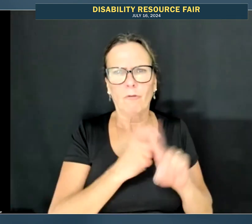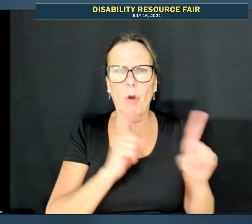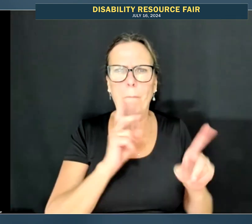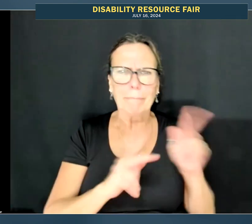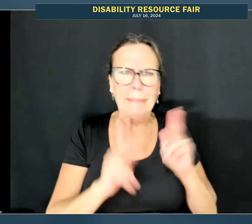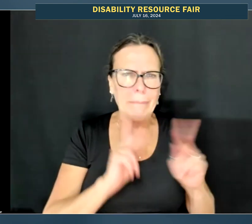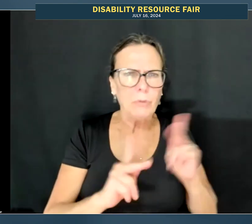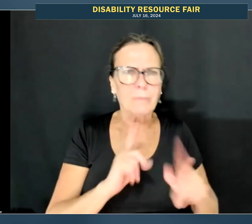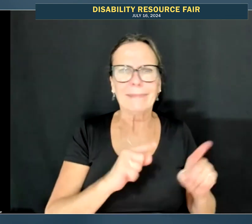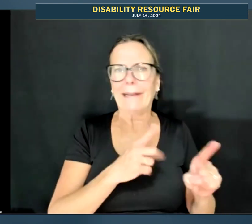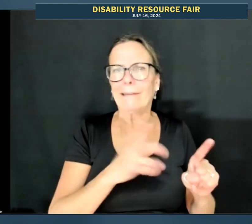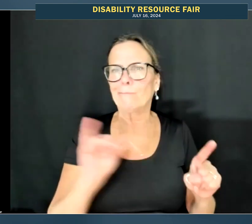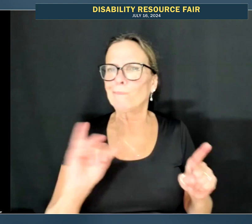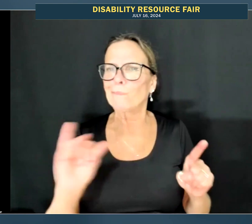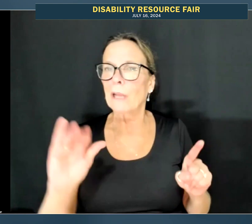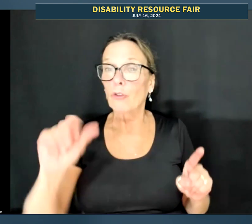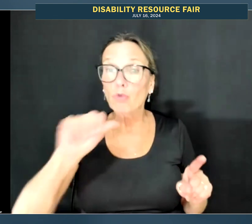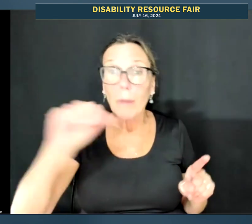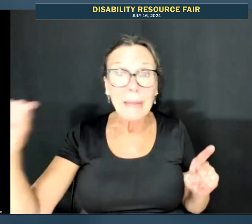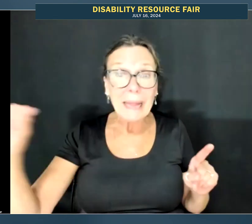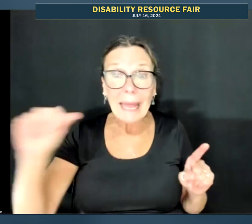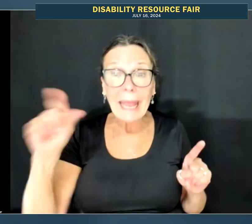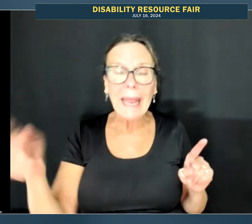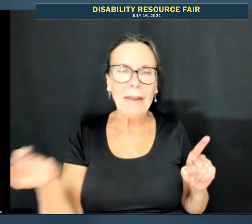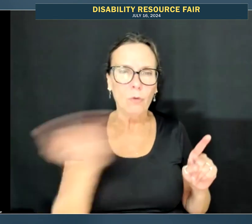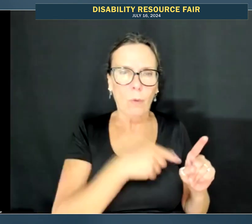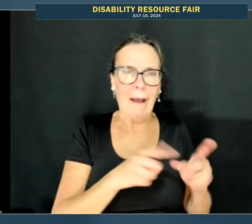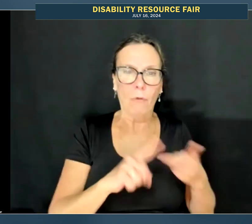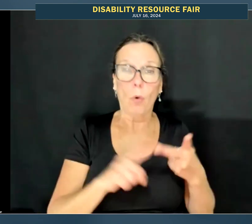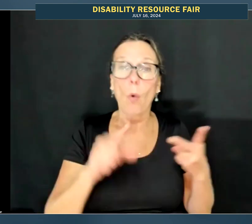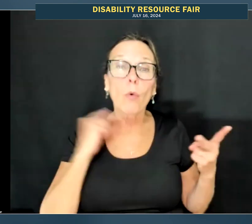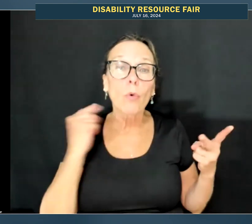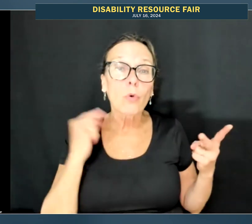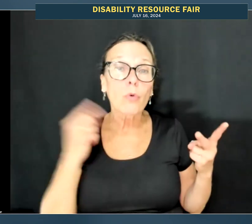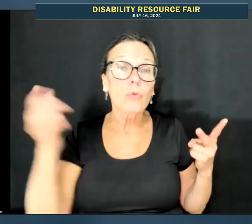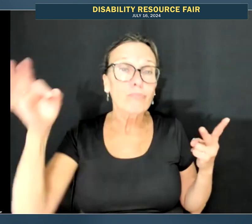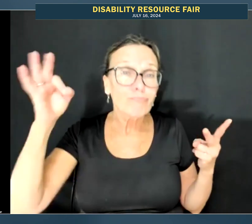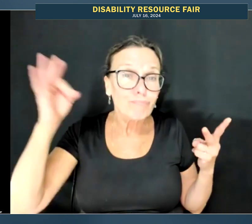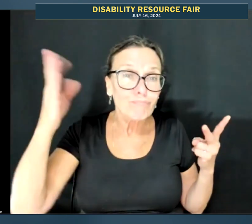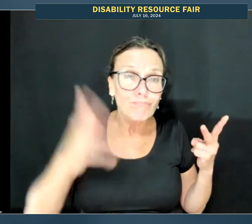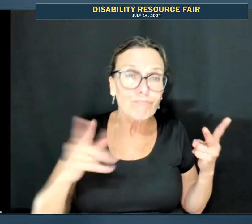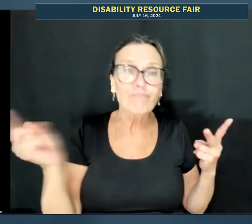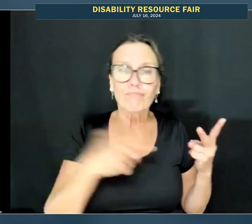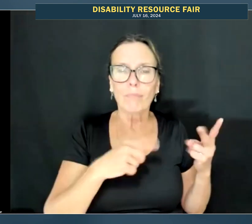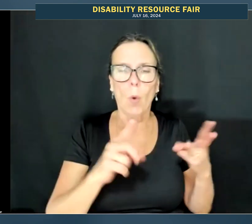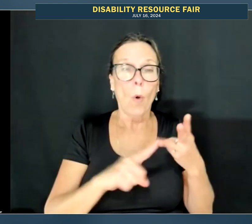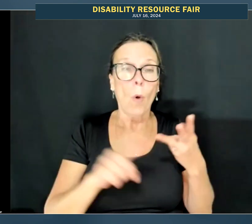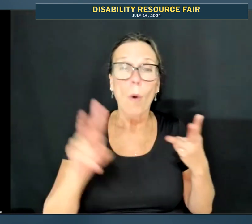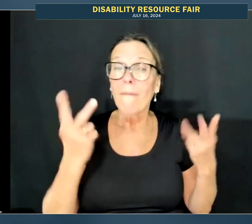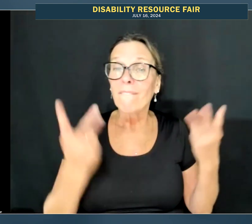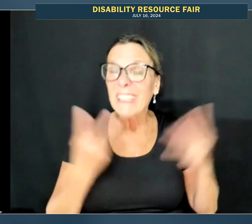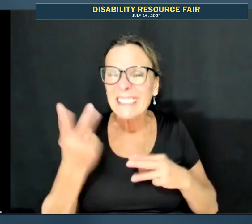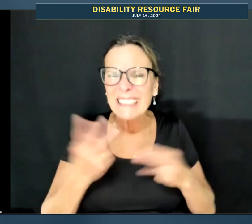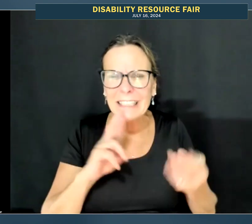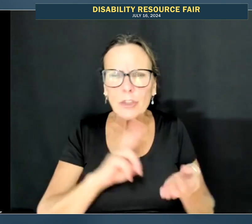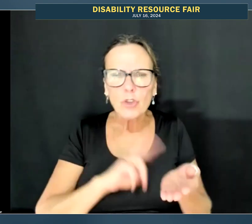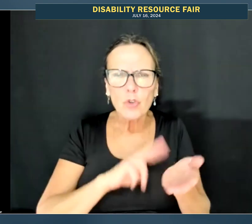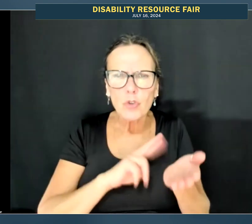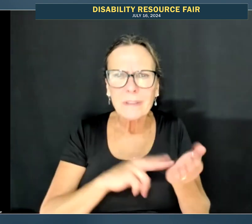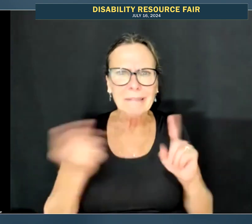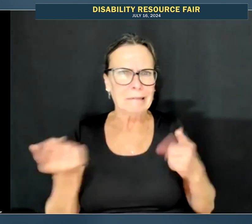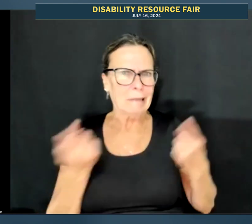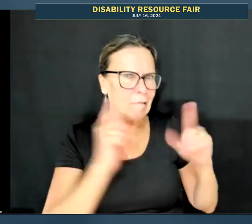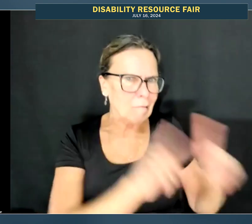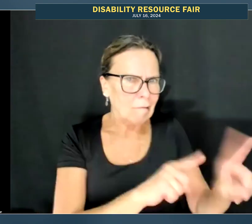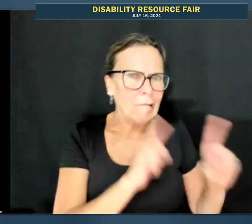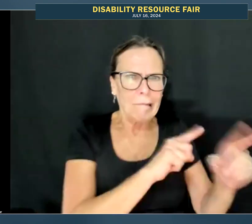going out to give a person assistance, or clergy that are going out to see their parishioners, visiting nurses going out to see their clients.